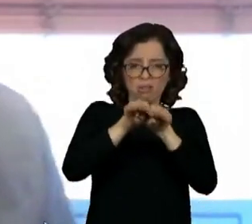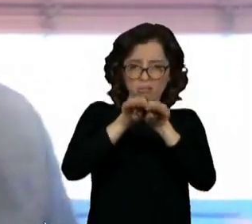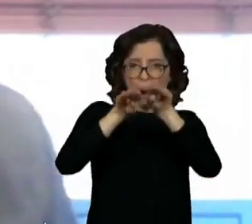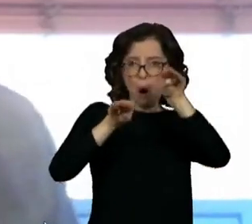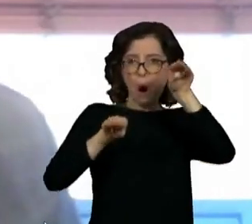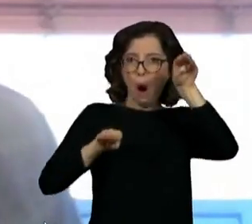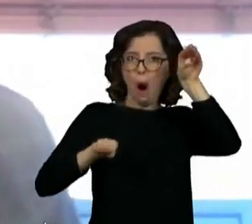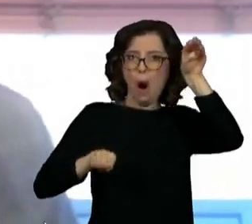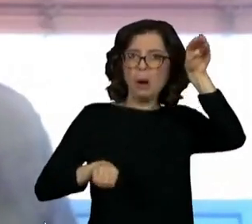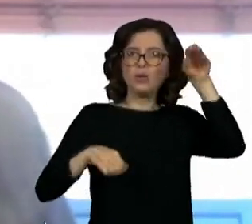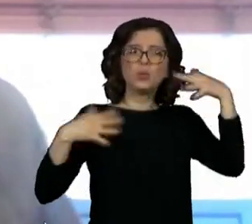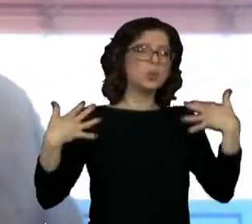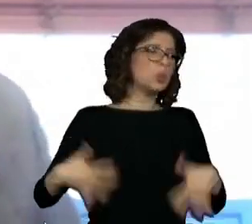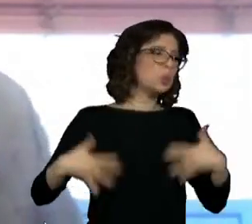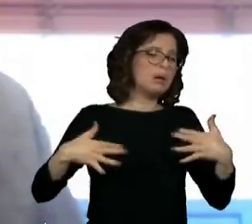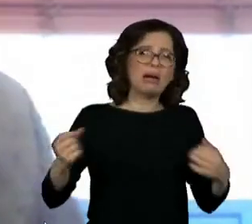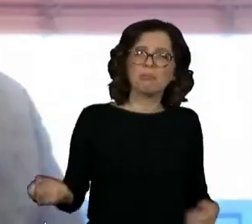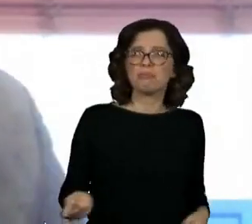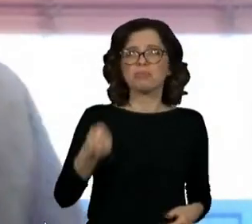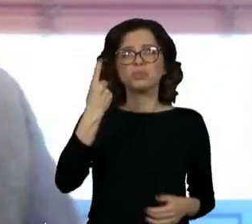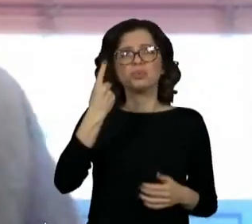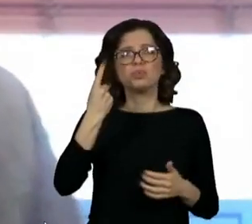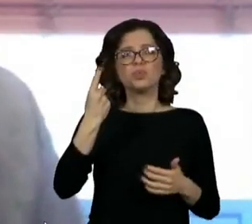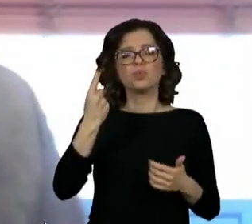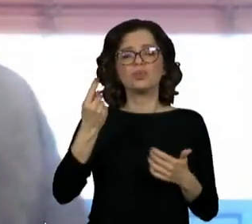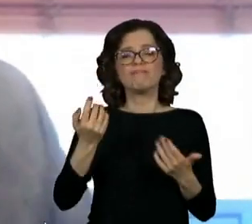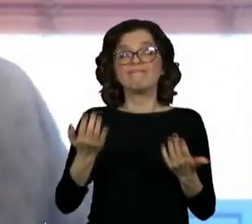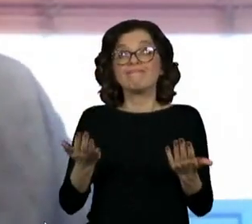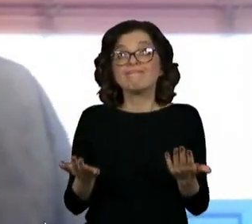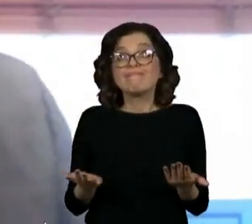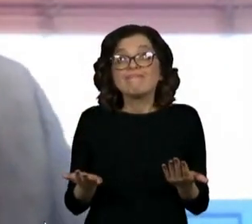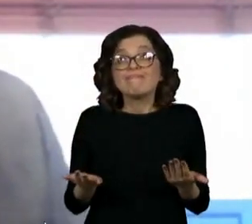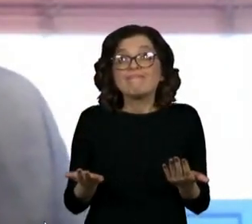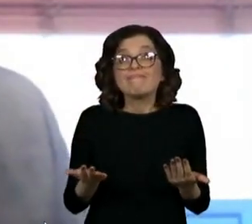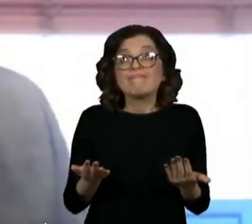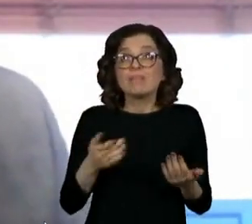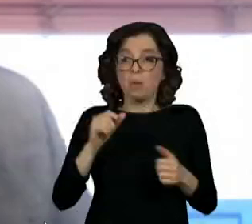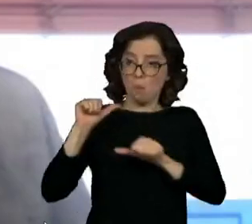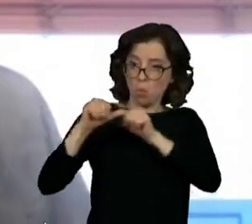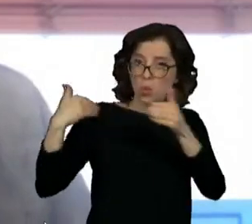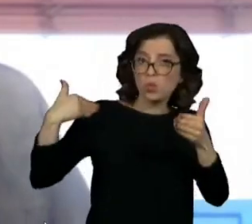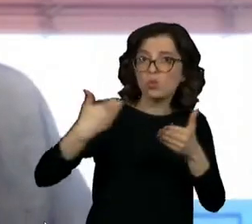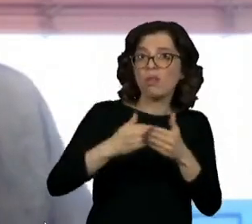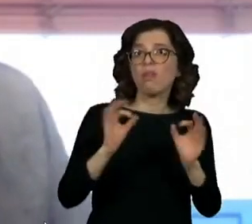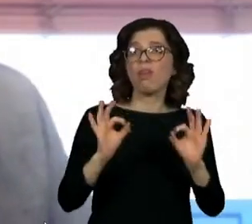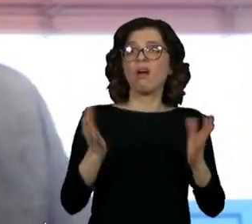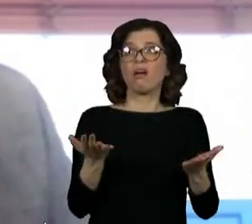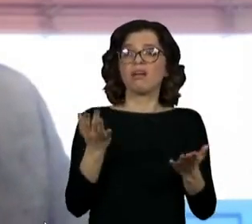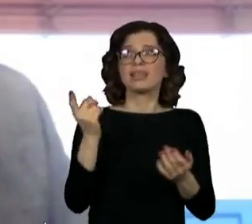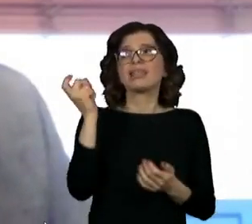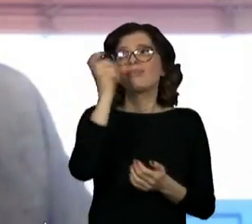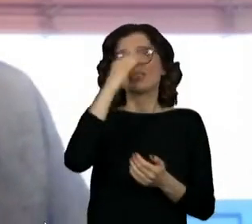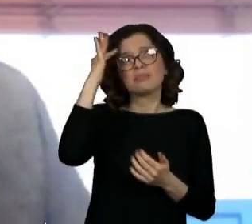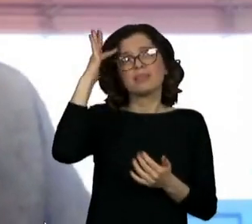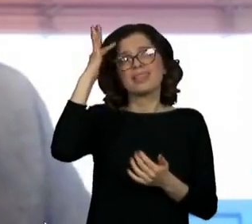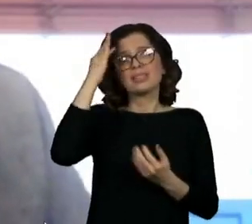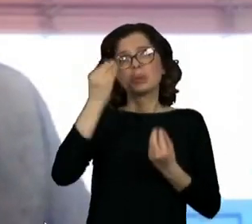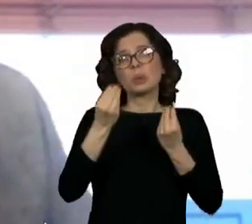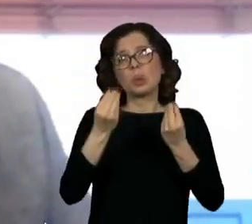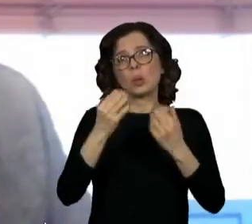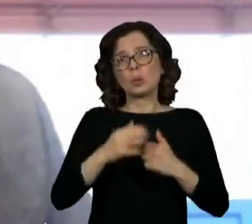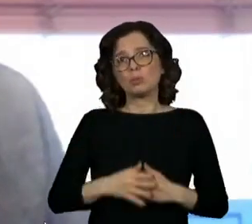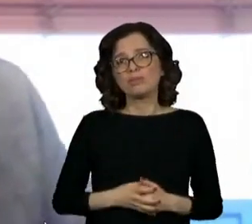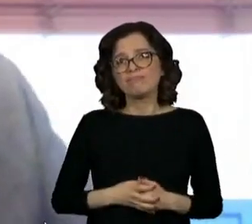an extraordinary level of social inequality. None of those things have changed, and so it's difficult